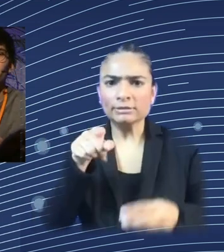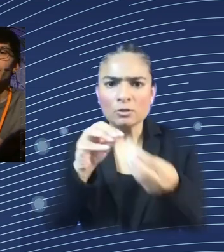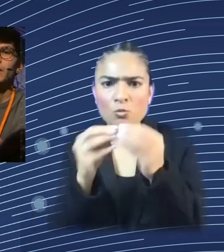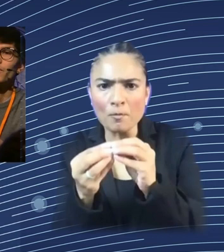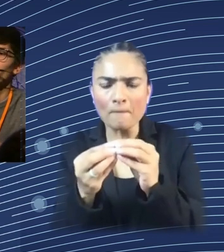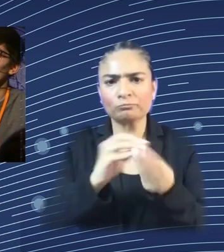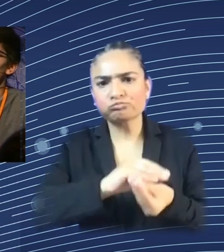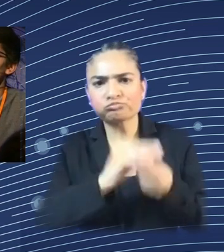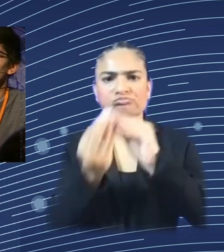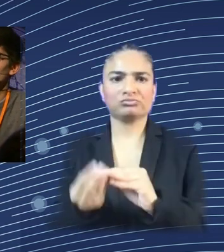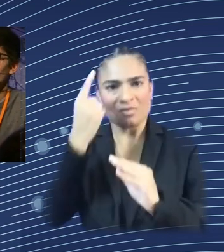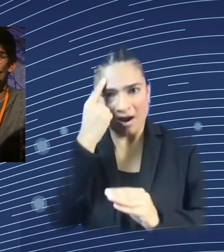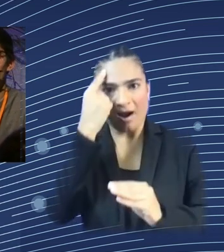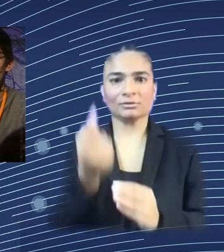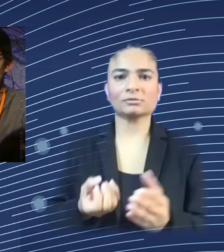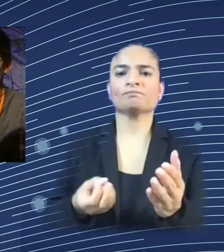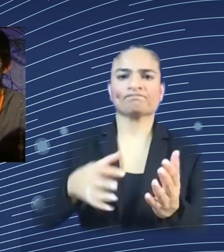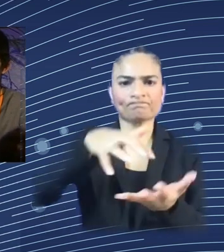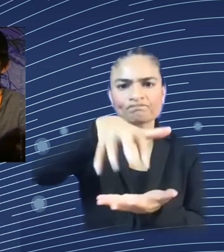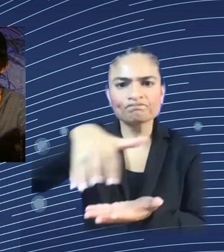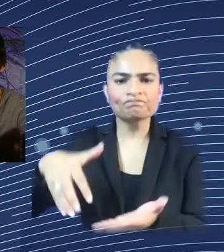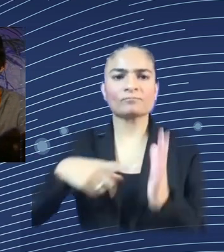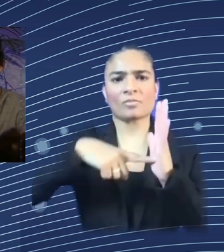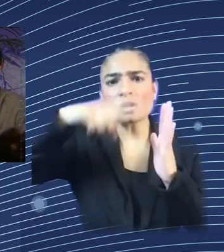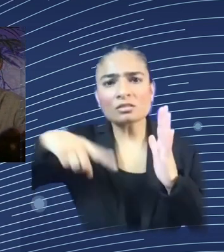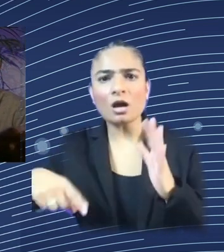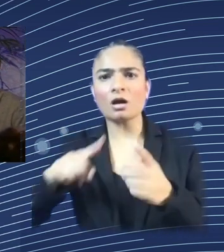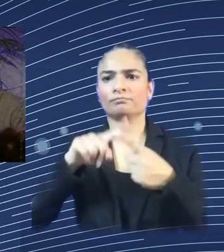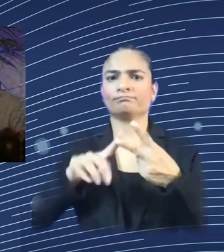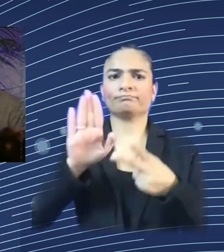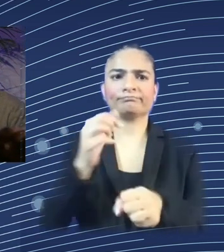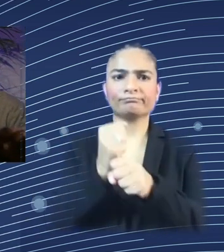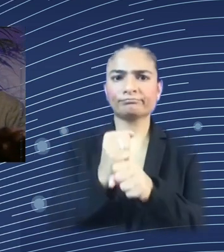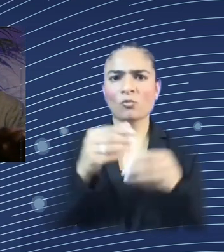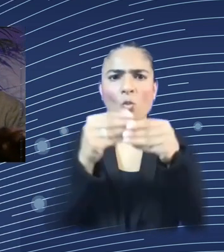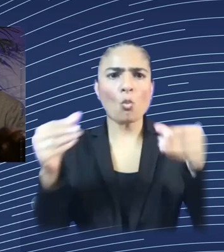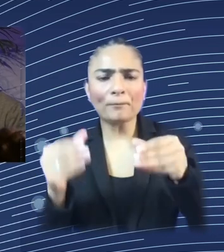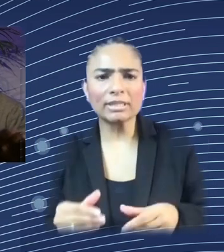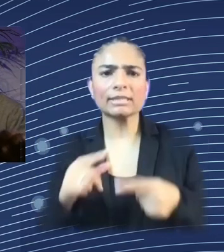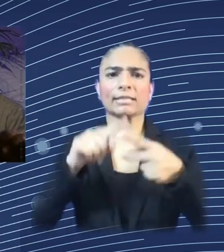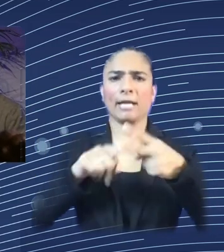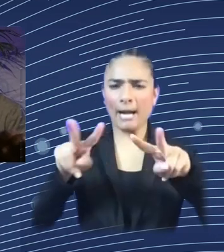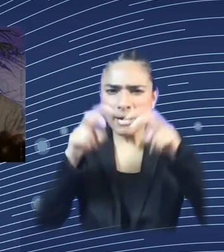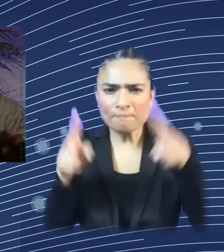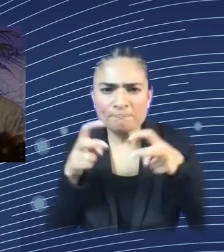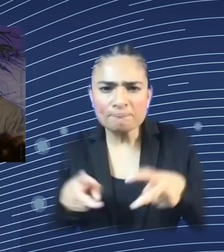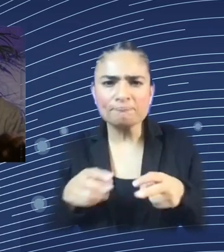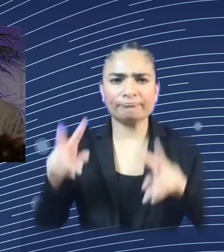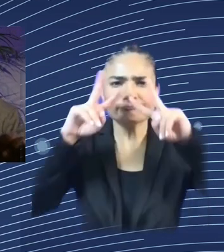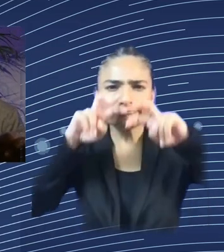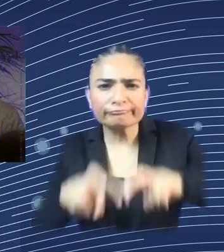and pre-filling of all ESG and compliance questionnaires. Next slide, please. So what's ESG?